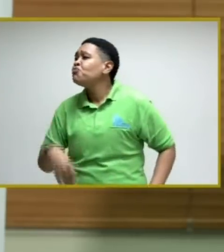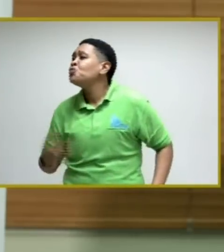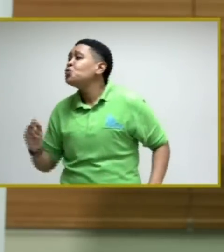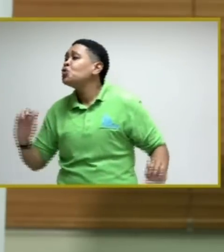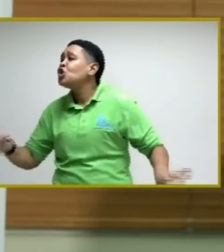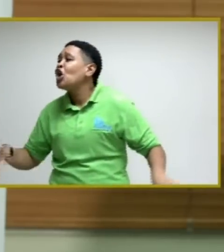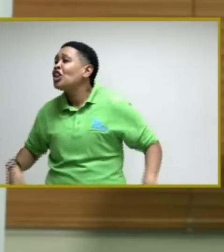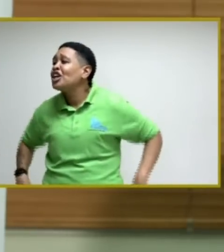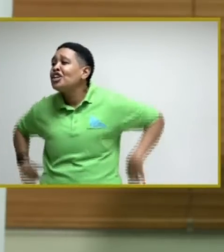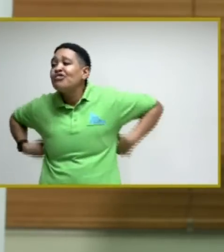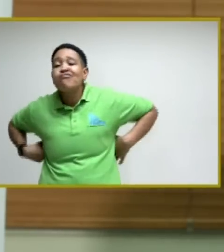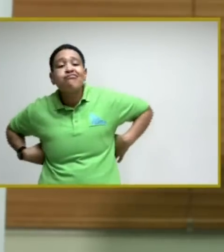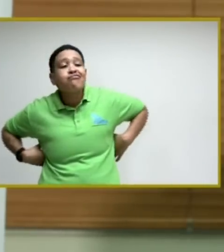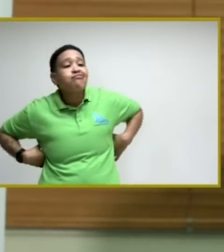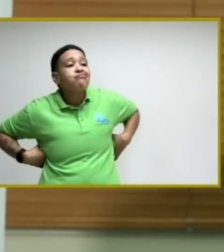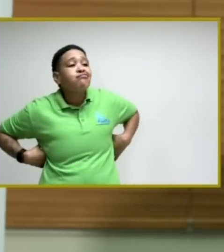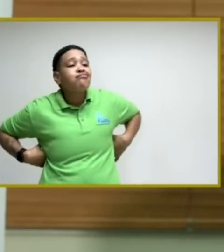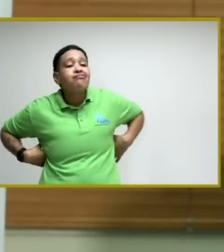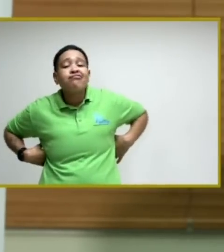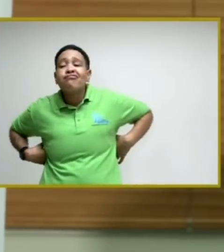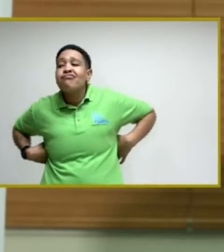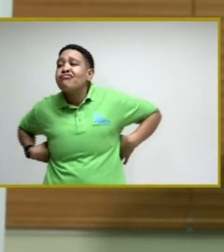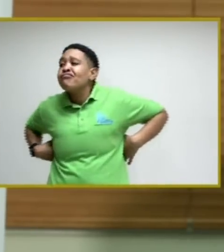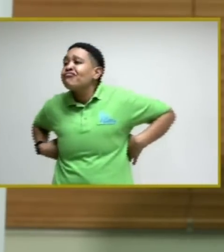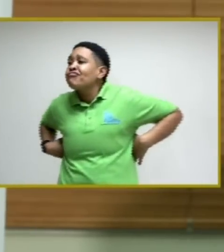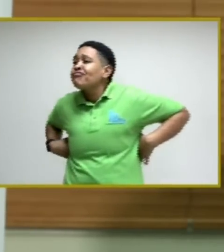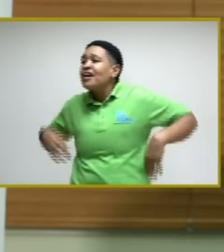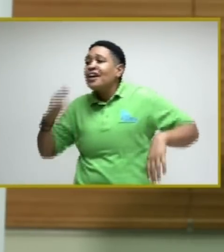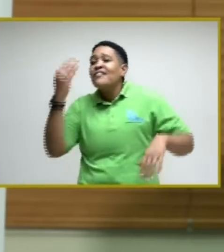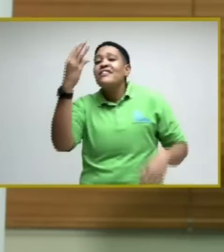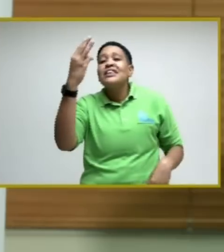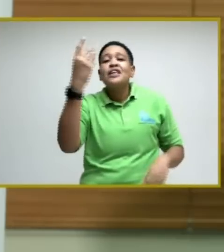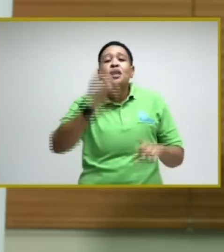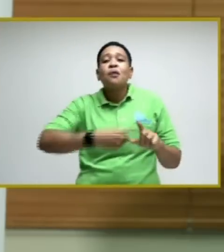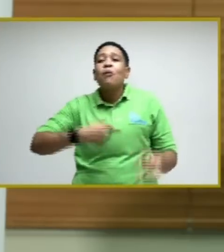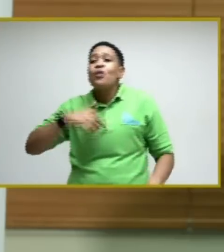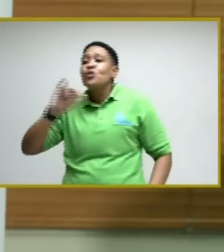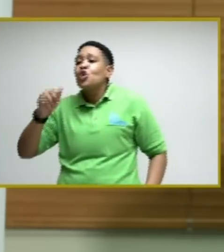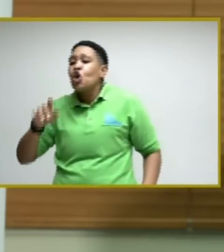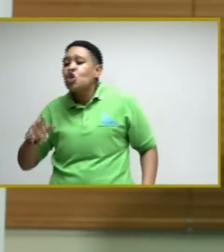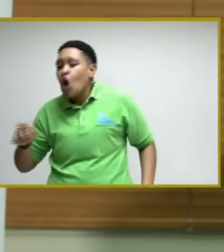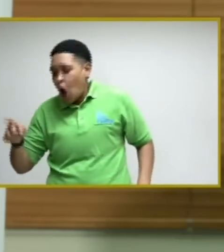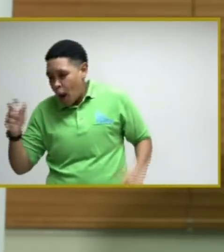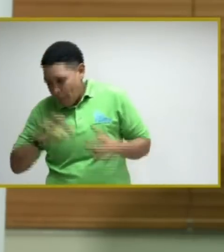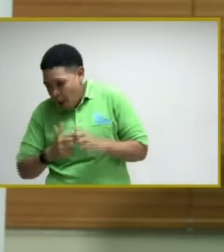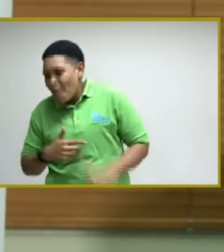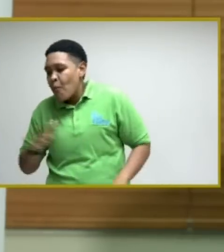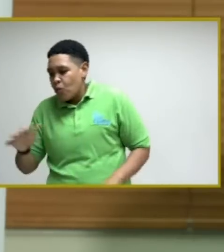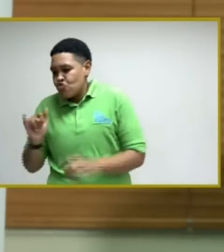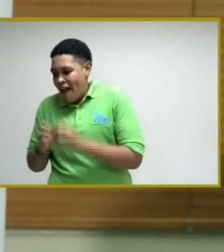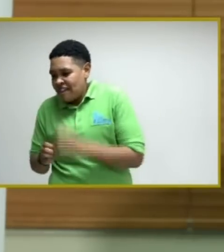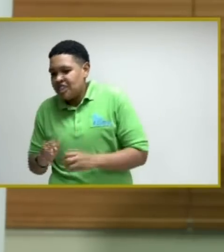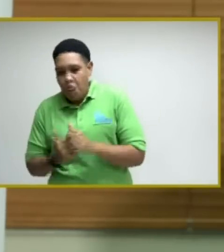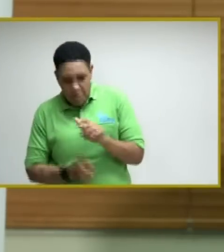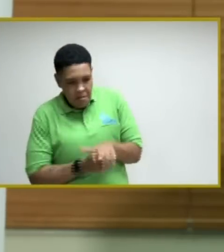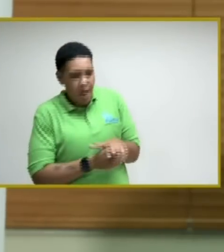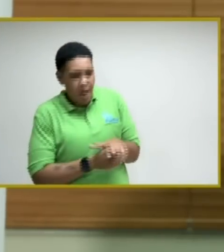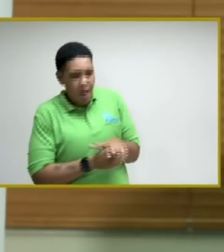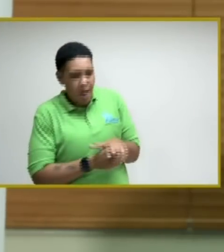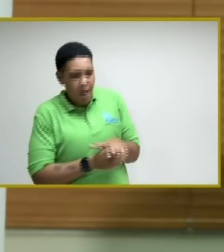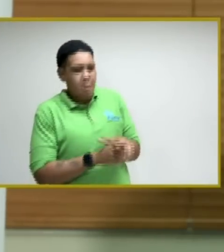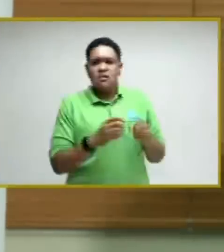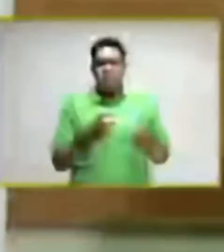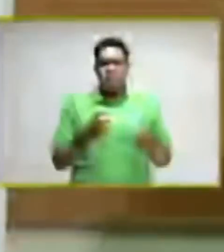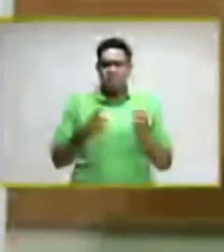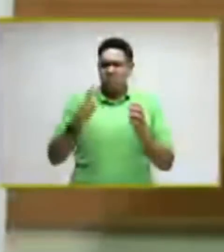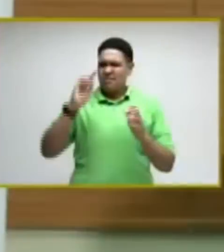15, 16 months, stopping leaking holes as if we do not have capacity